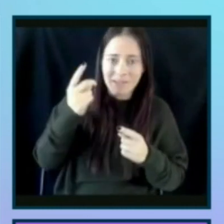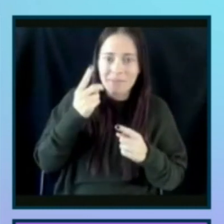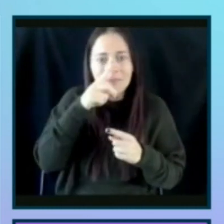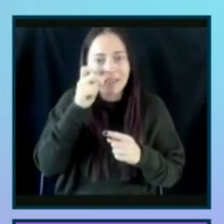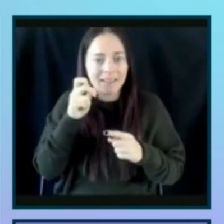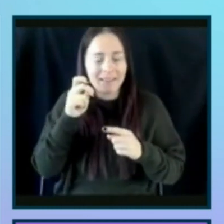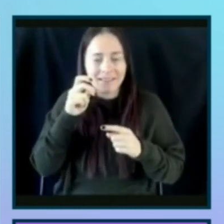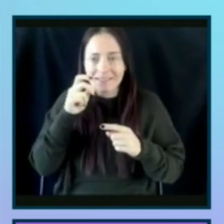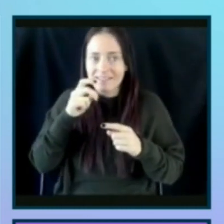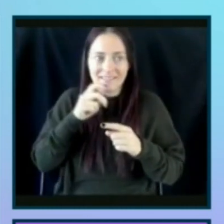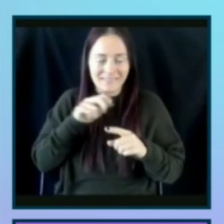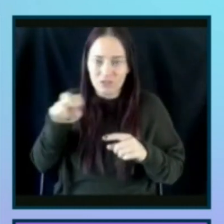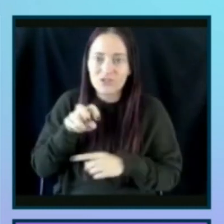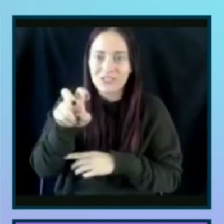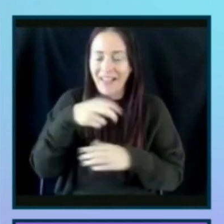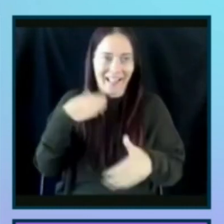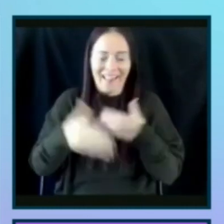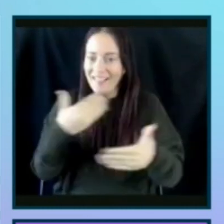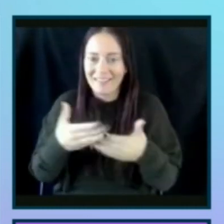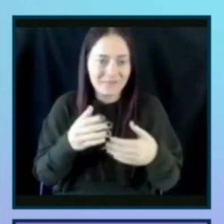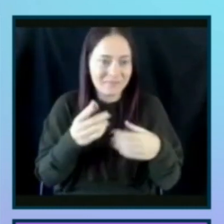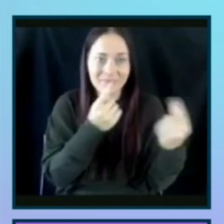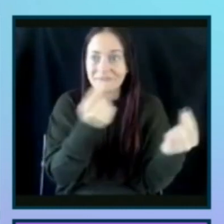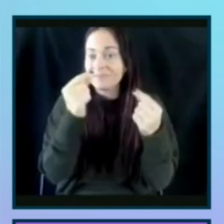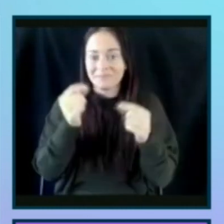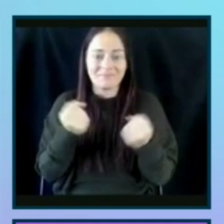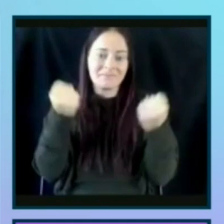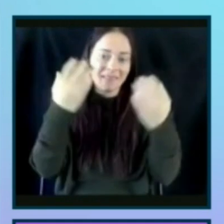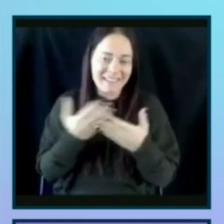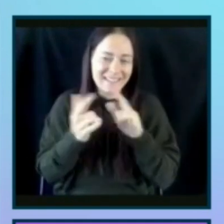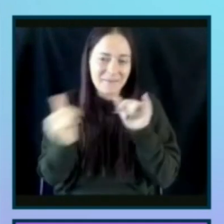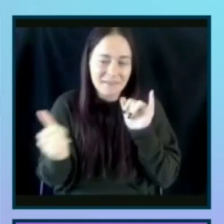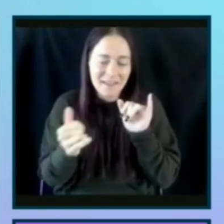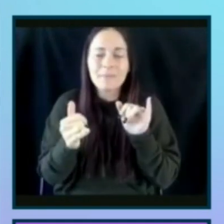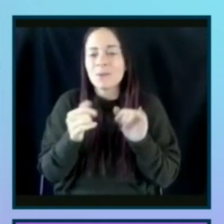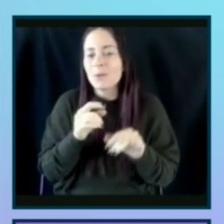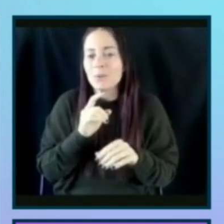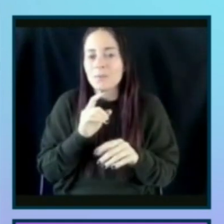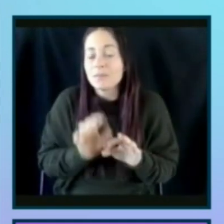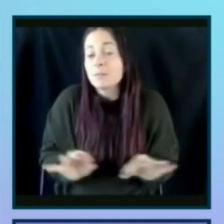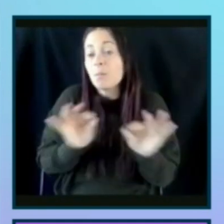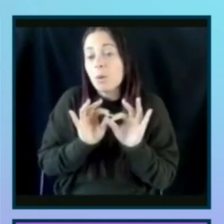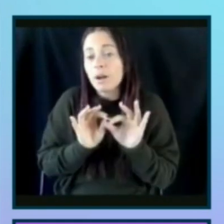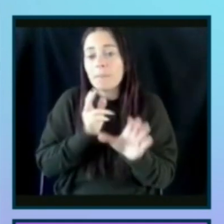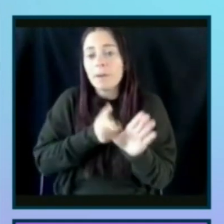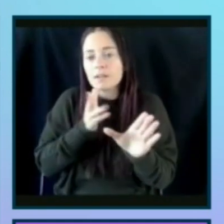the journey, I got focused on something else. So that's always something to make sure that the participant